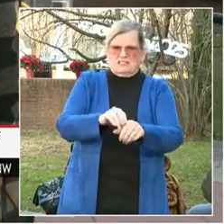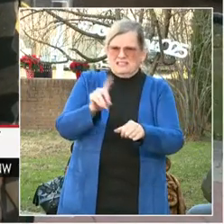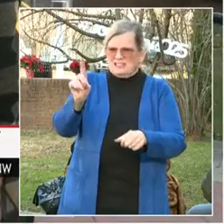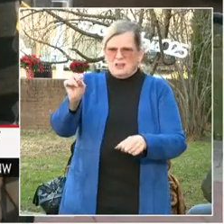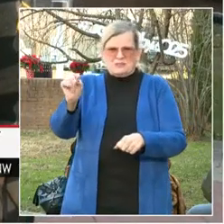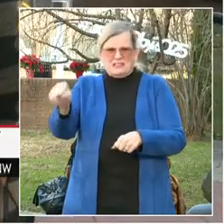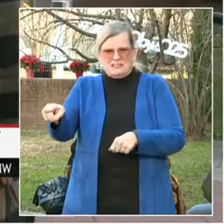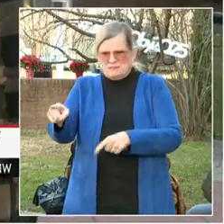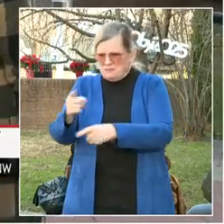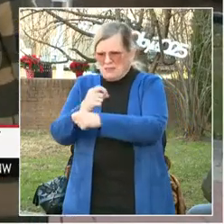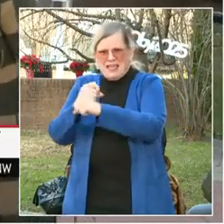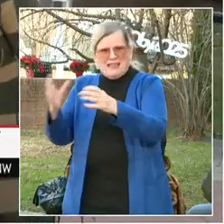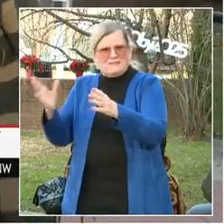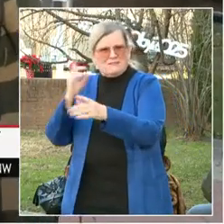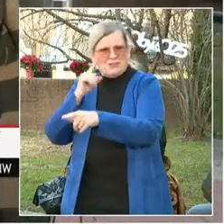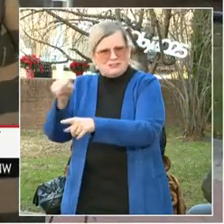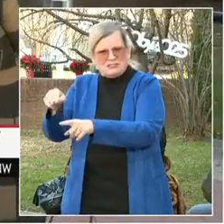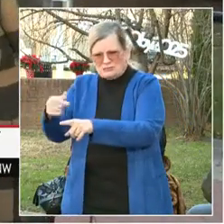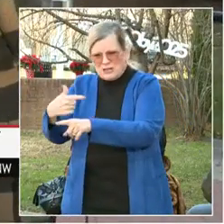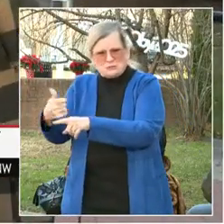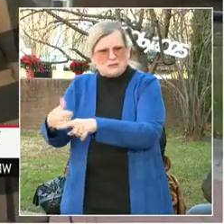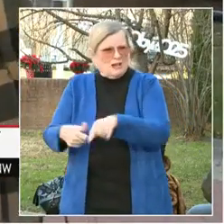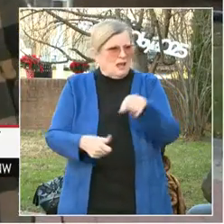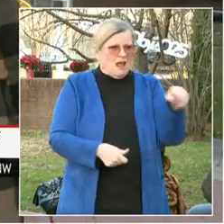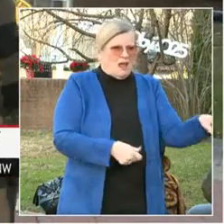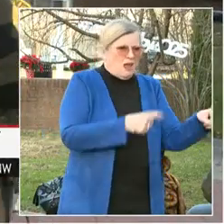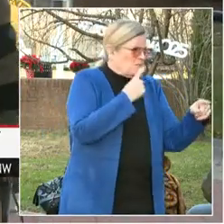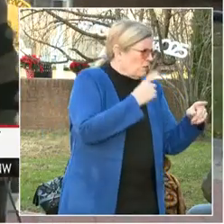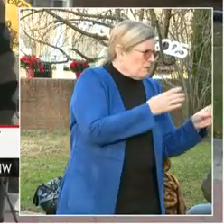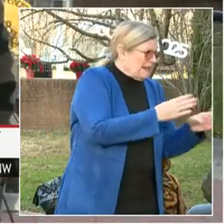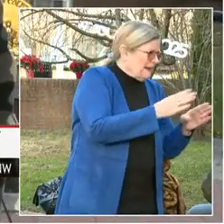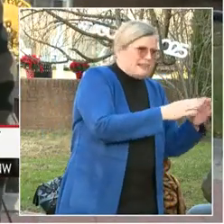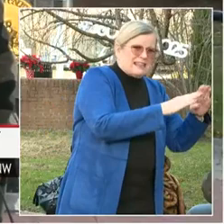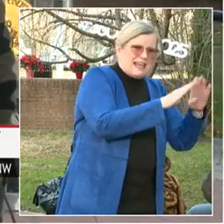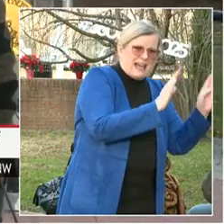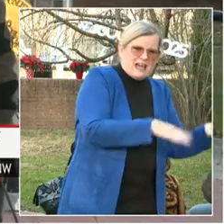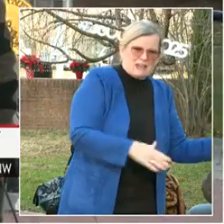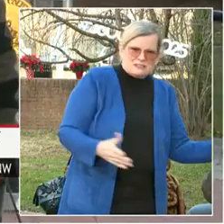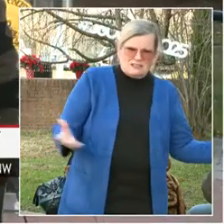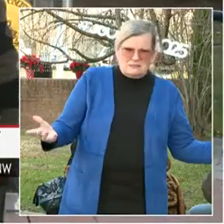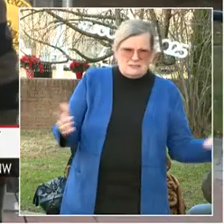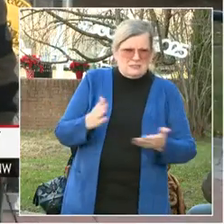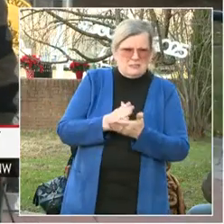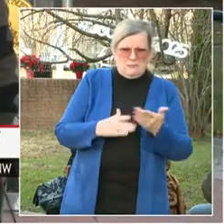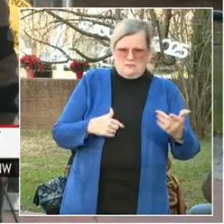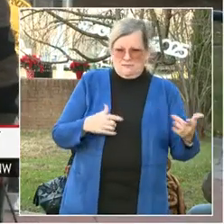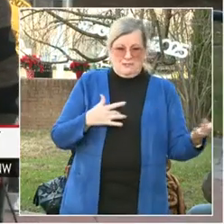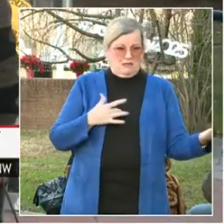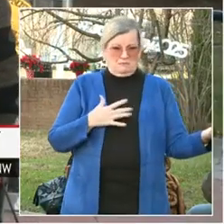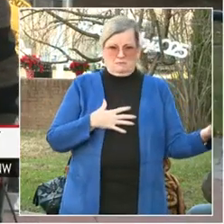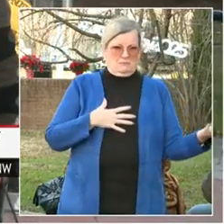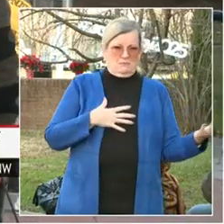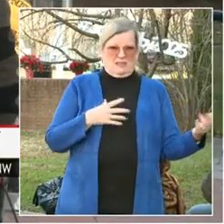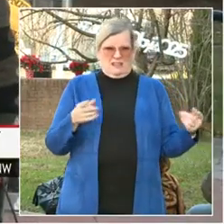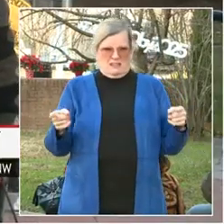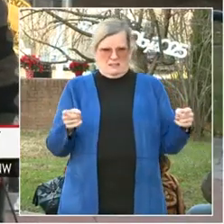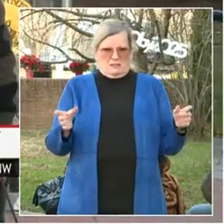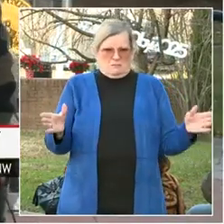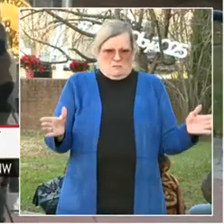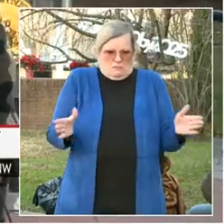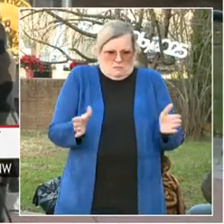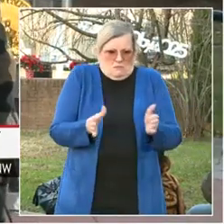planning for housing in another, and some of us are very concerned about the small businesses in a commercial